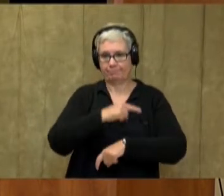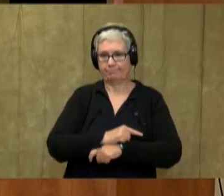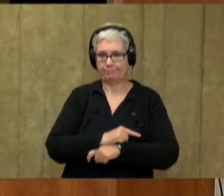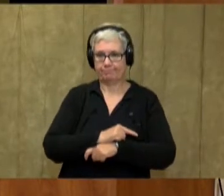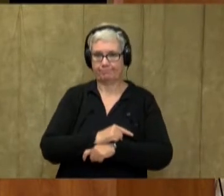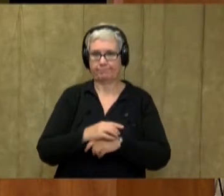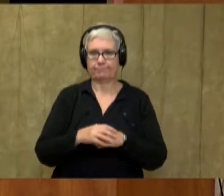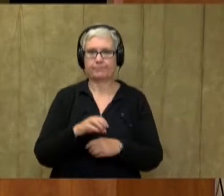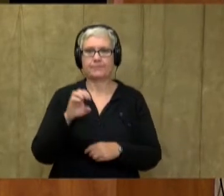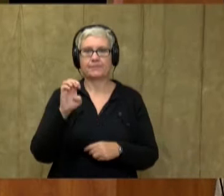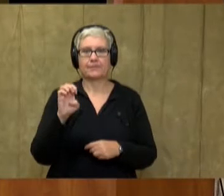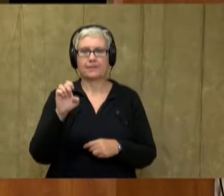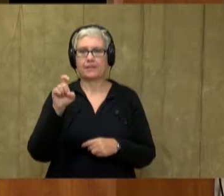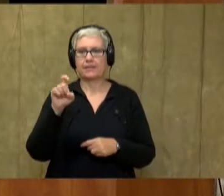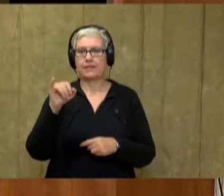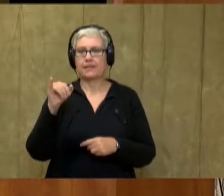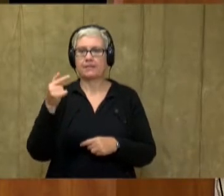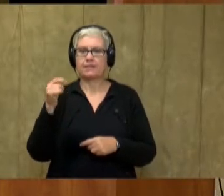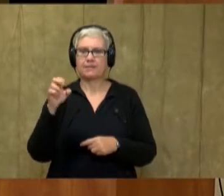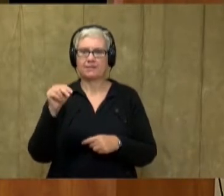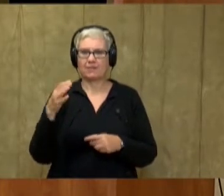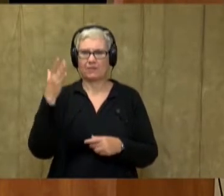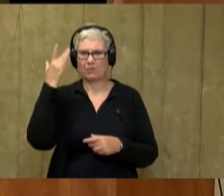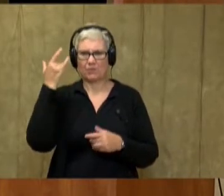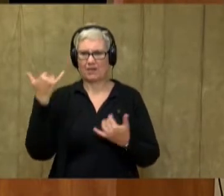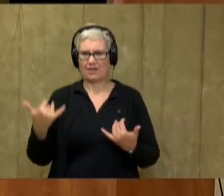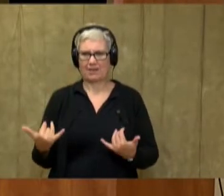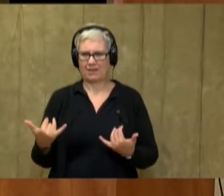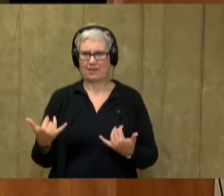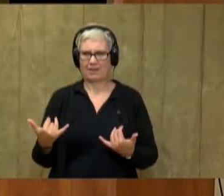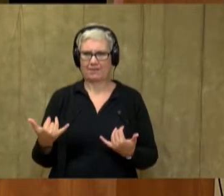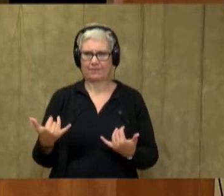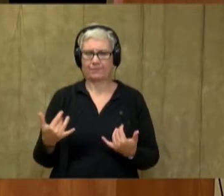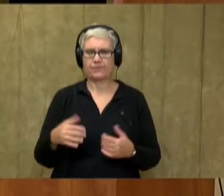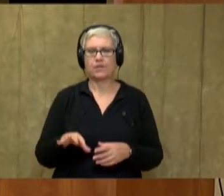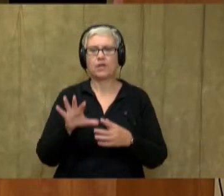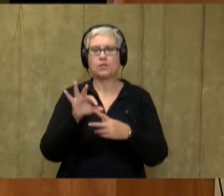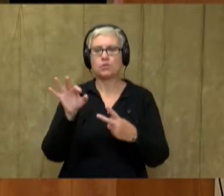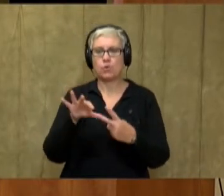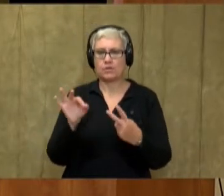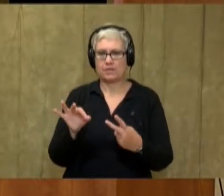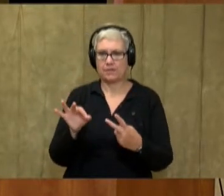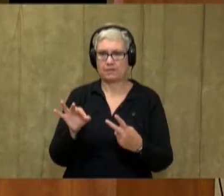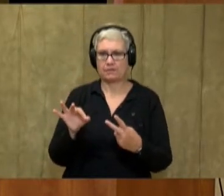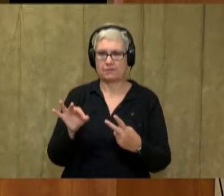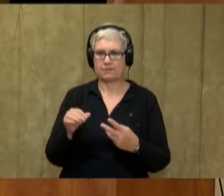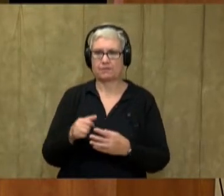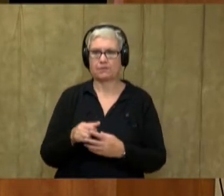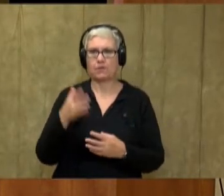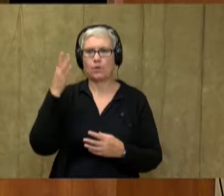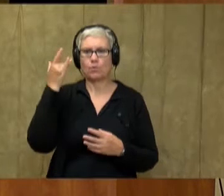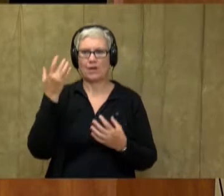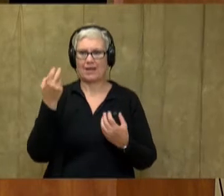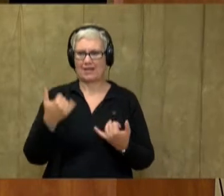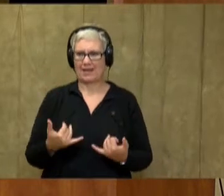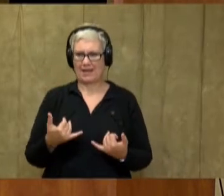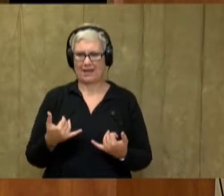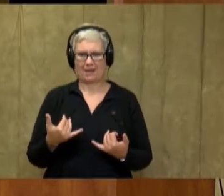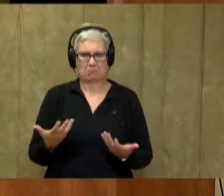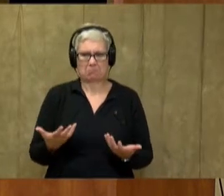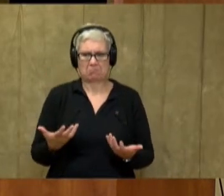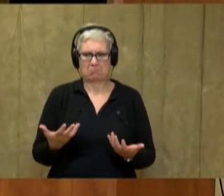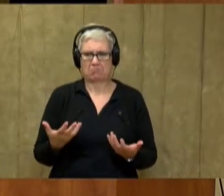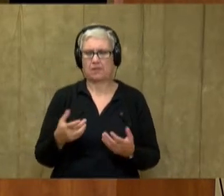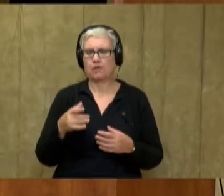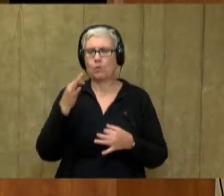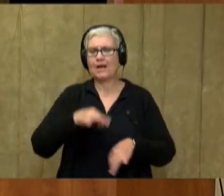now? If you're going to argue that these lunches should be given to students, why now? What's the importance of it being right